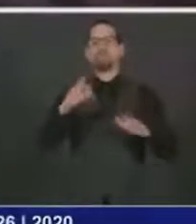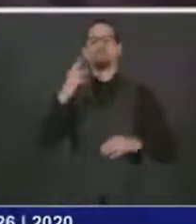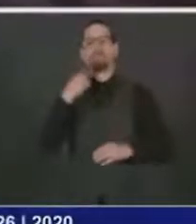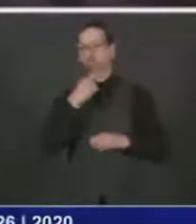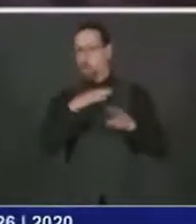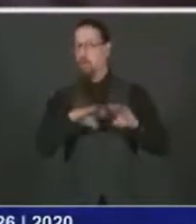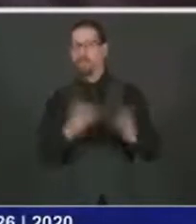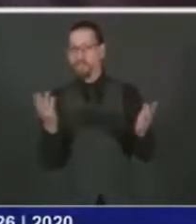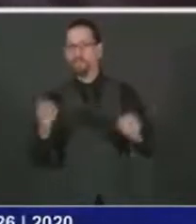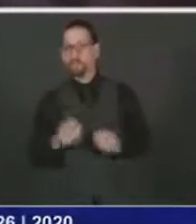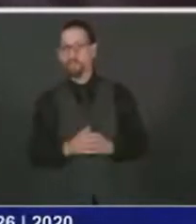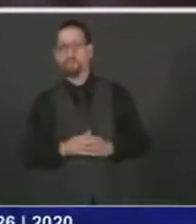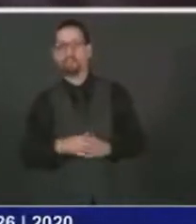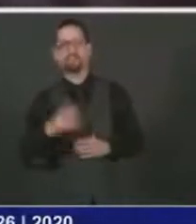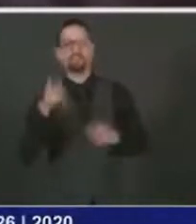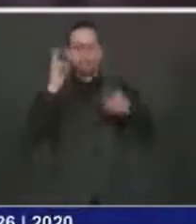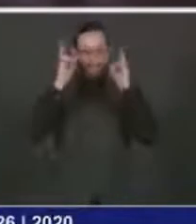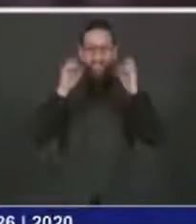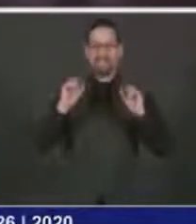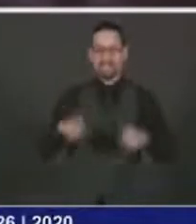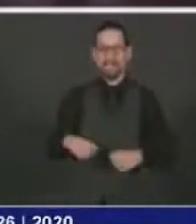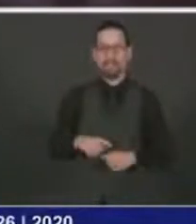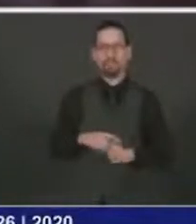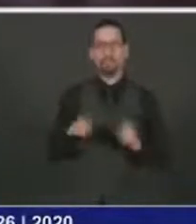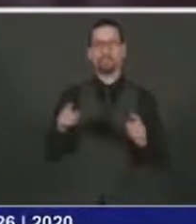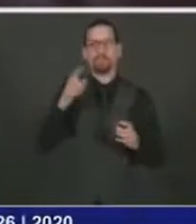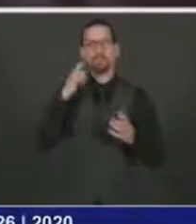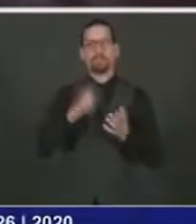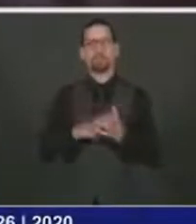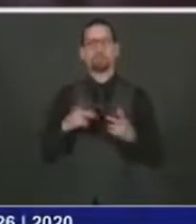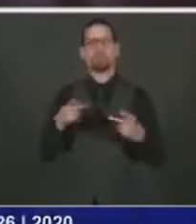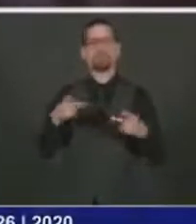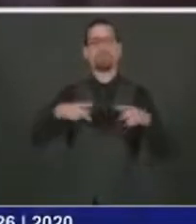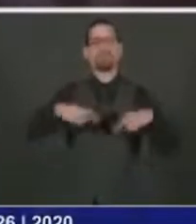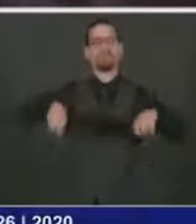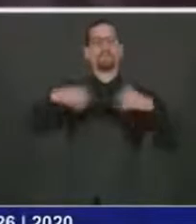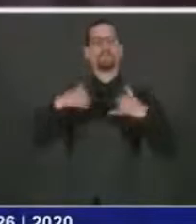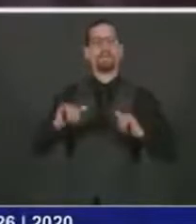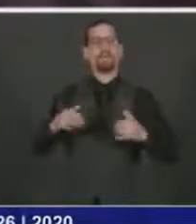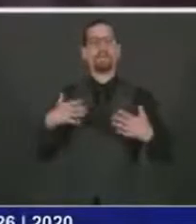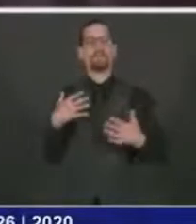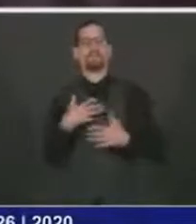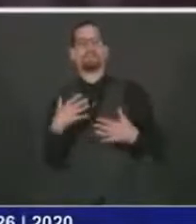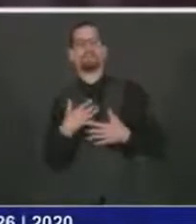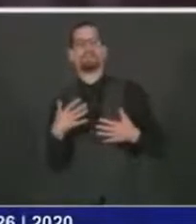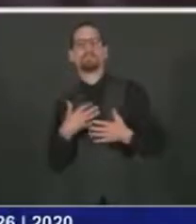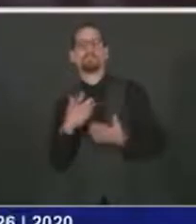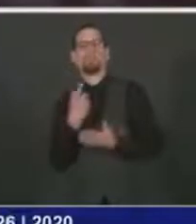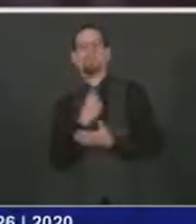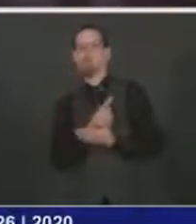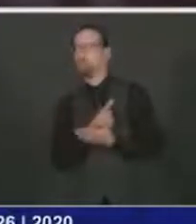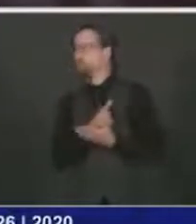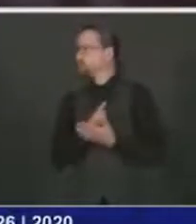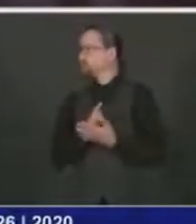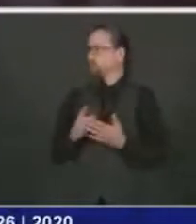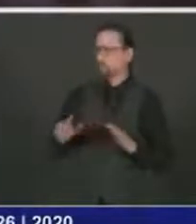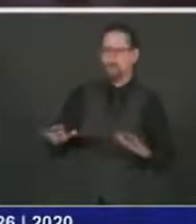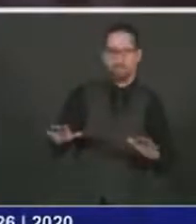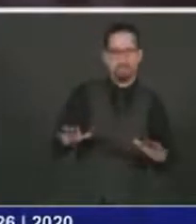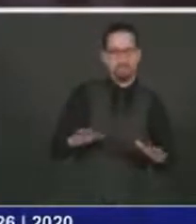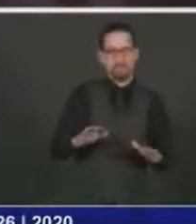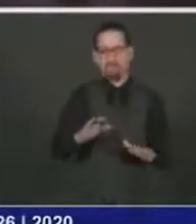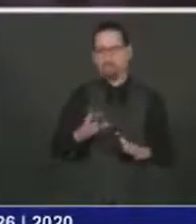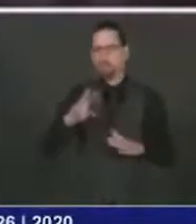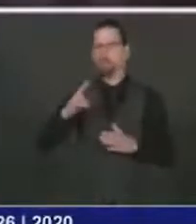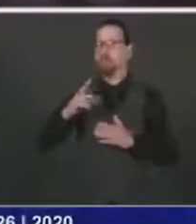your hair cut on a particular day. We noticed it took about at least a week before people were really going out to dinner, getting